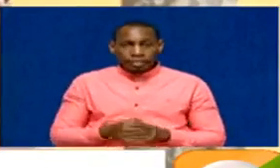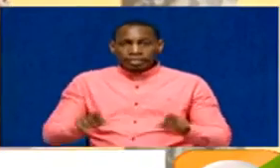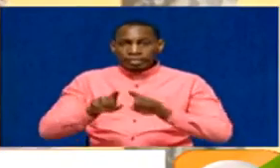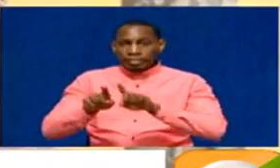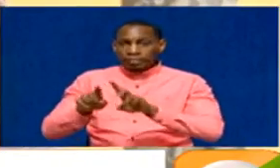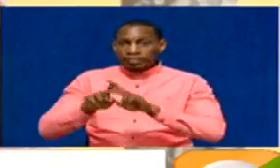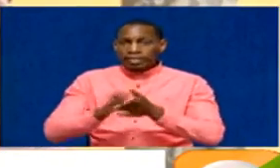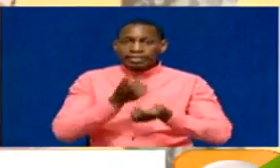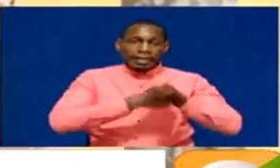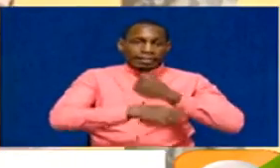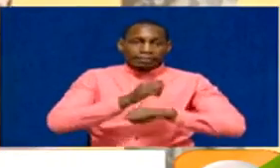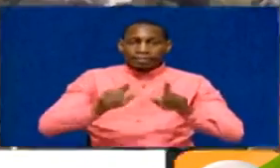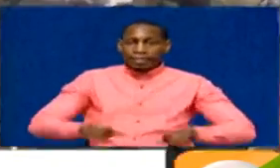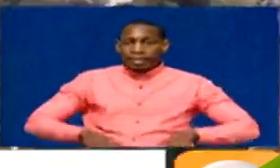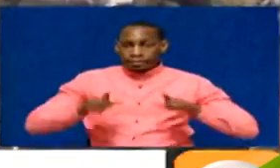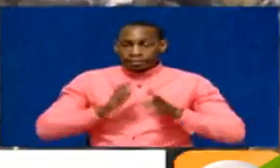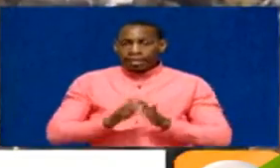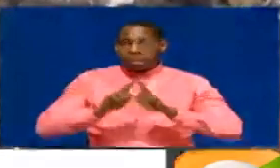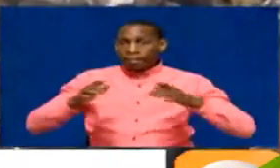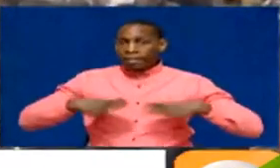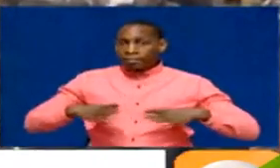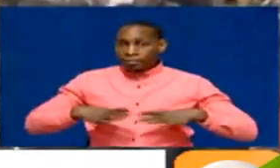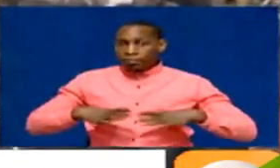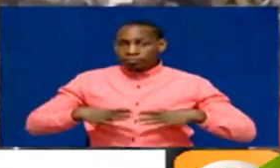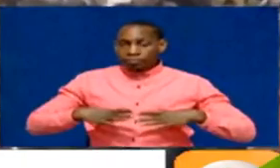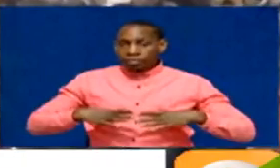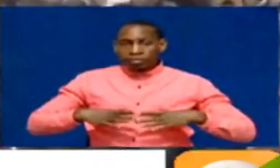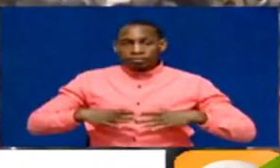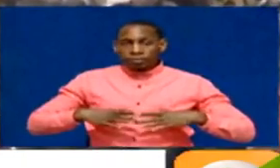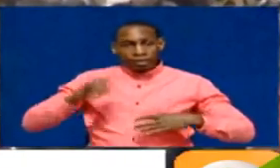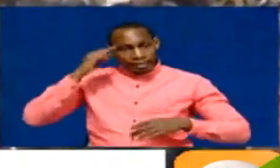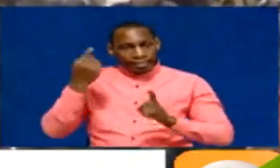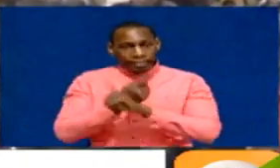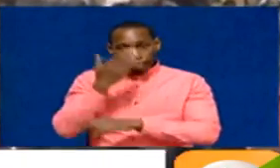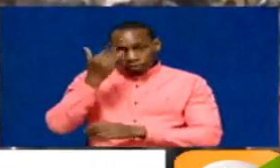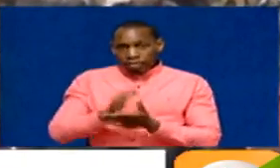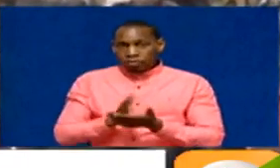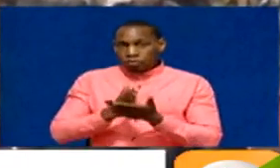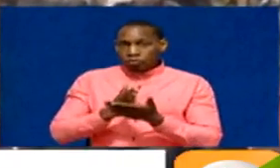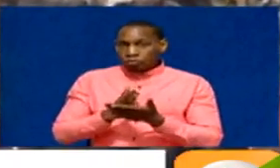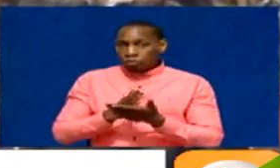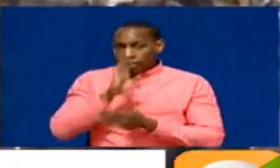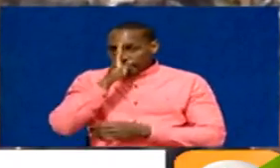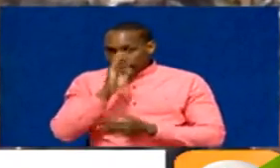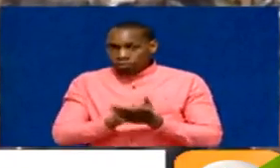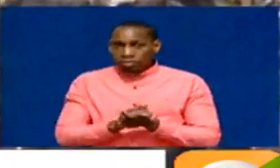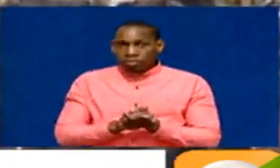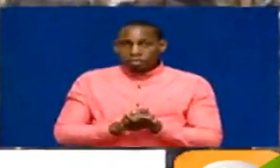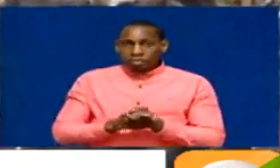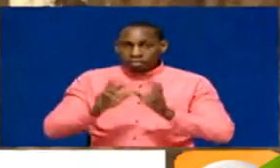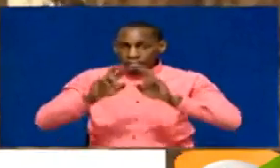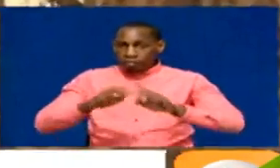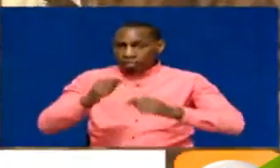na kuanza shughuli zao za kimaisha. But the residents read from a different script as they remain adamant about the efficiency of